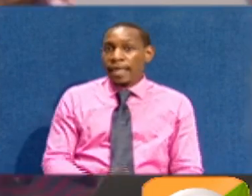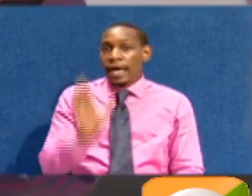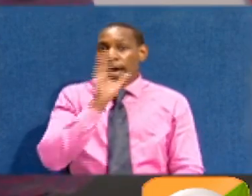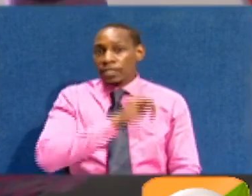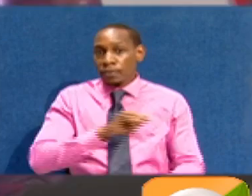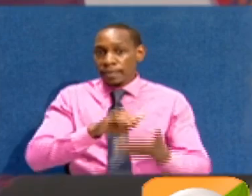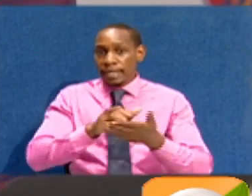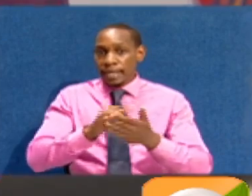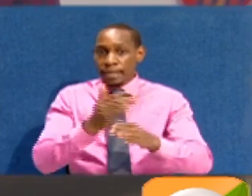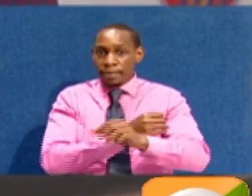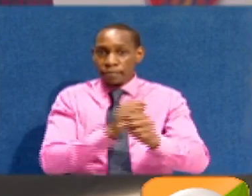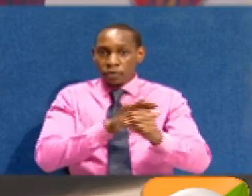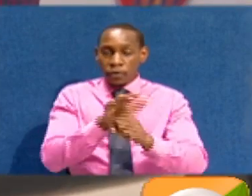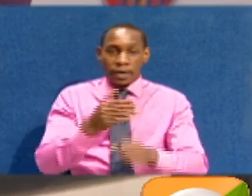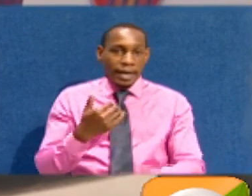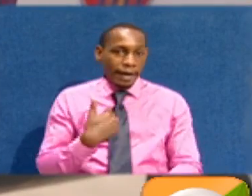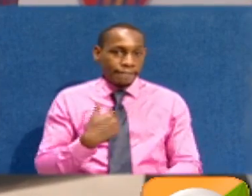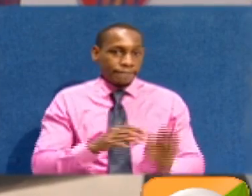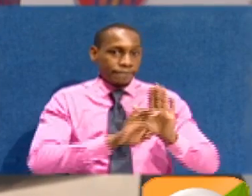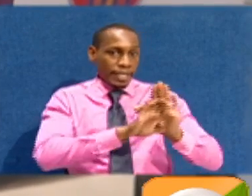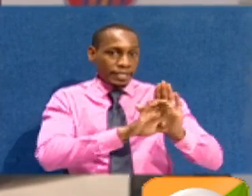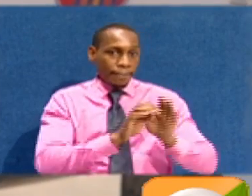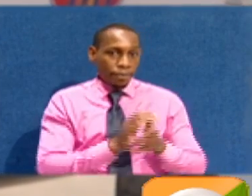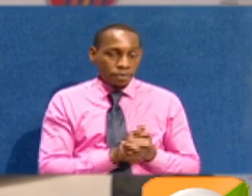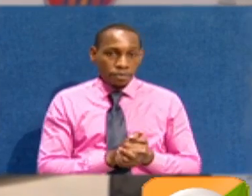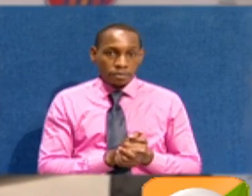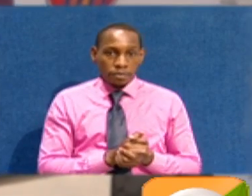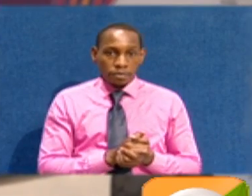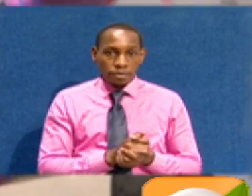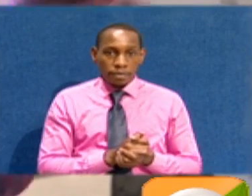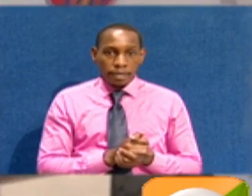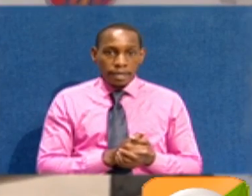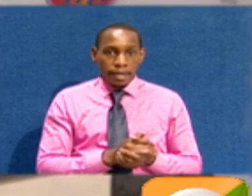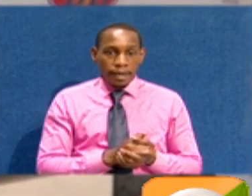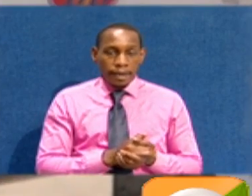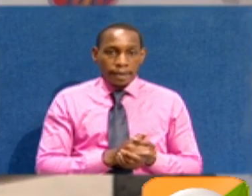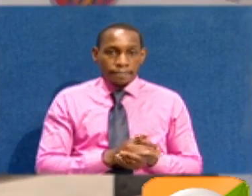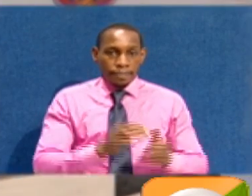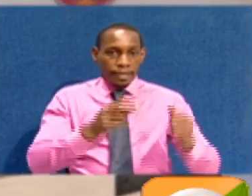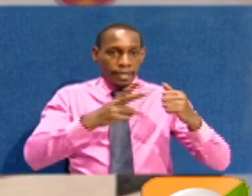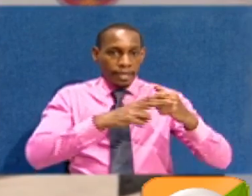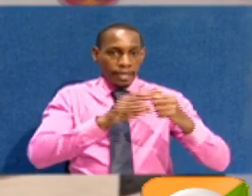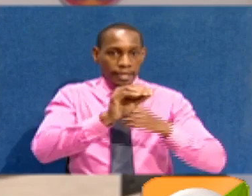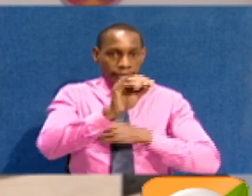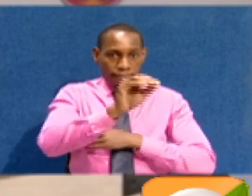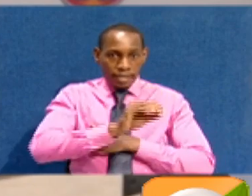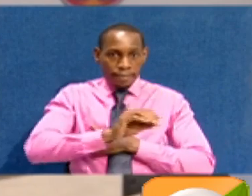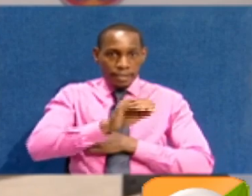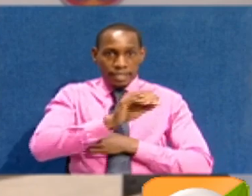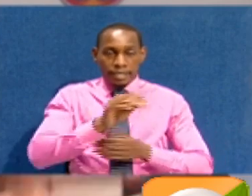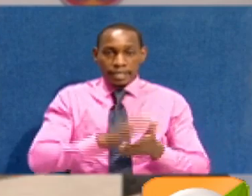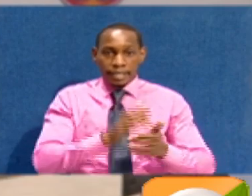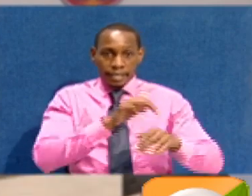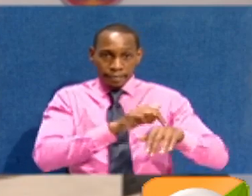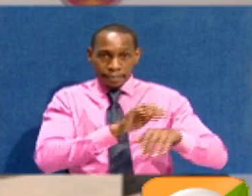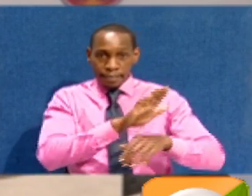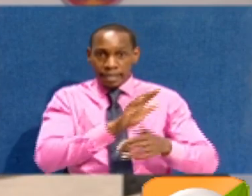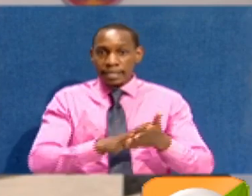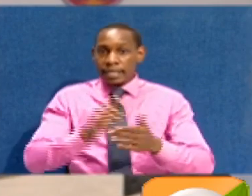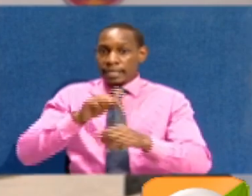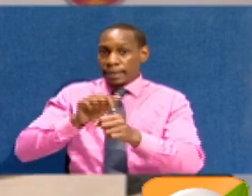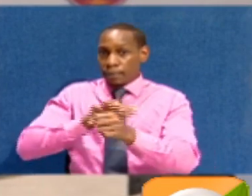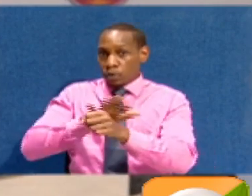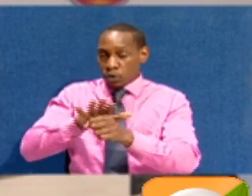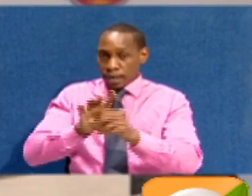assuming that pre-COVID you had, say, a percentage of 70% at the current time, and during the